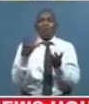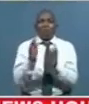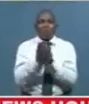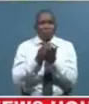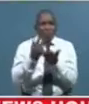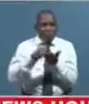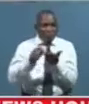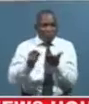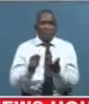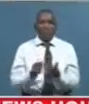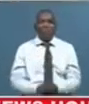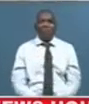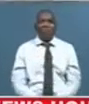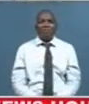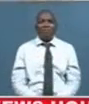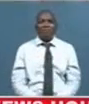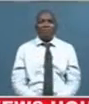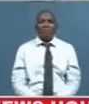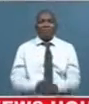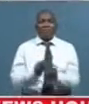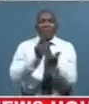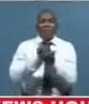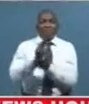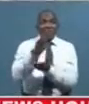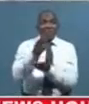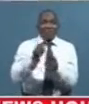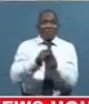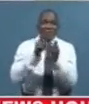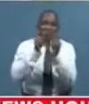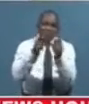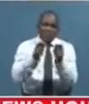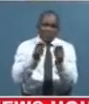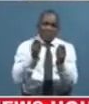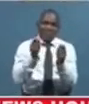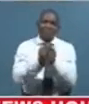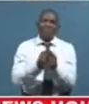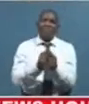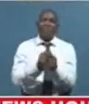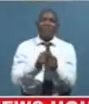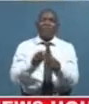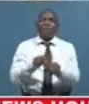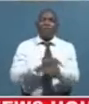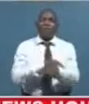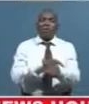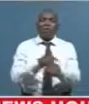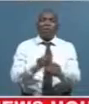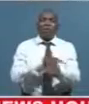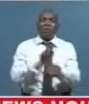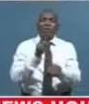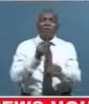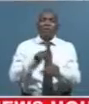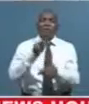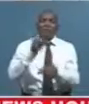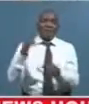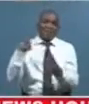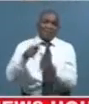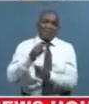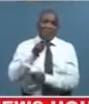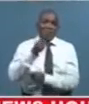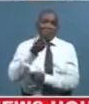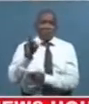this university. The university honored him for being the longest serving chancellor since